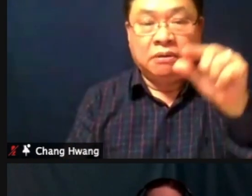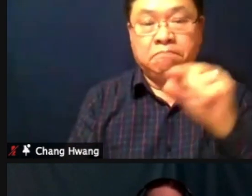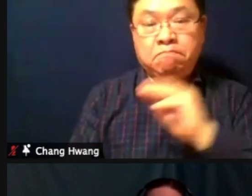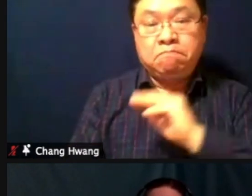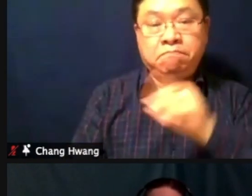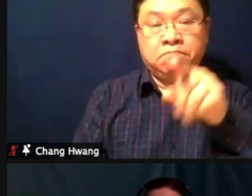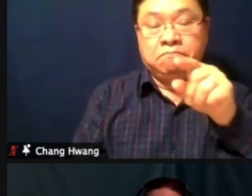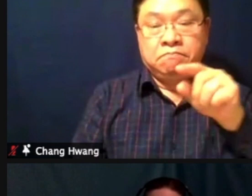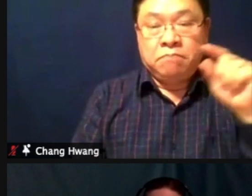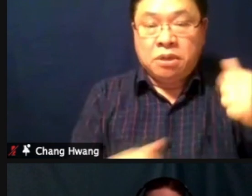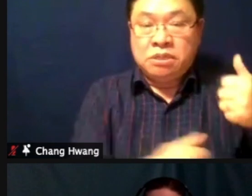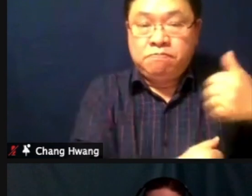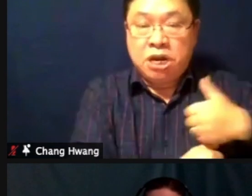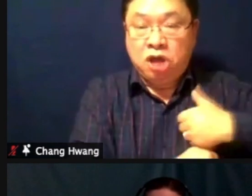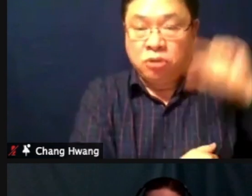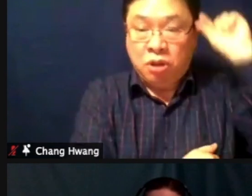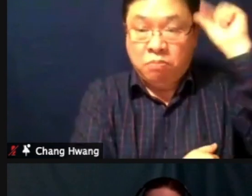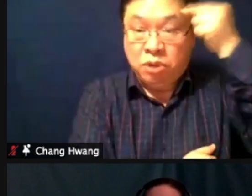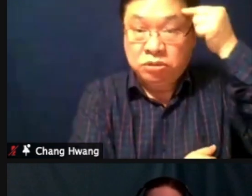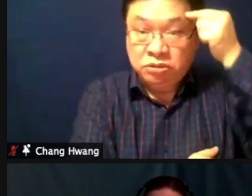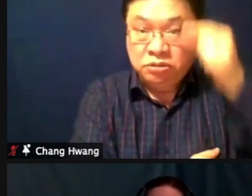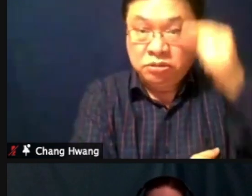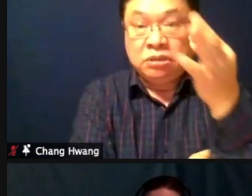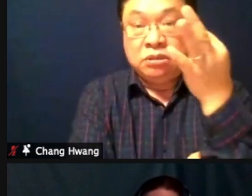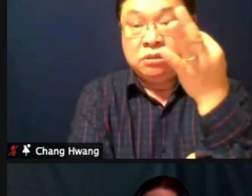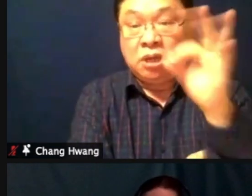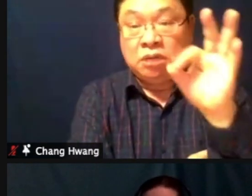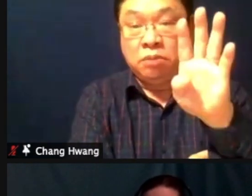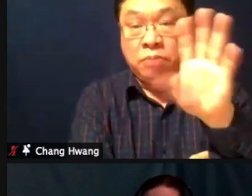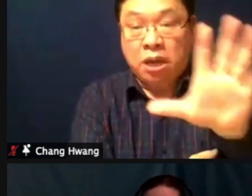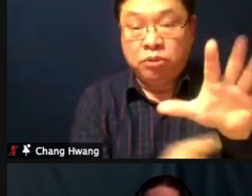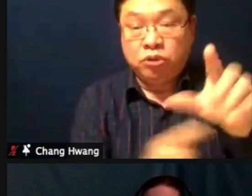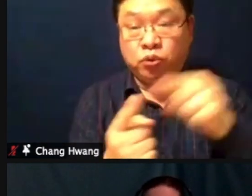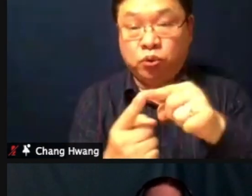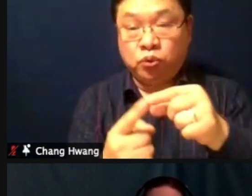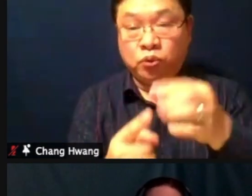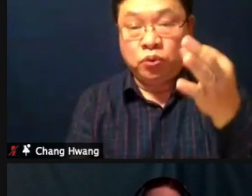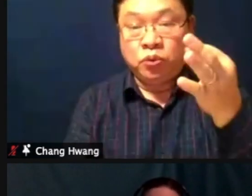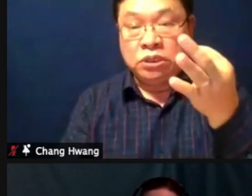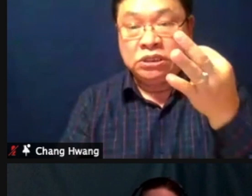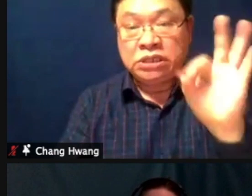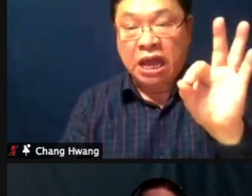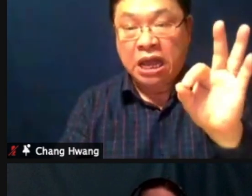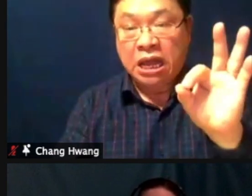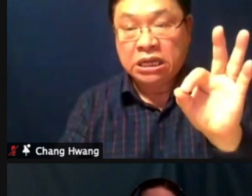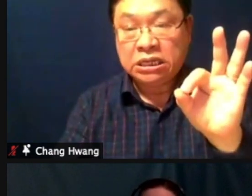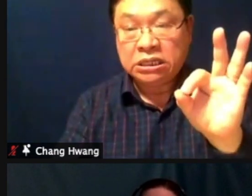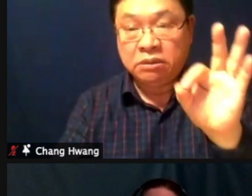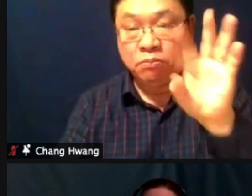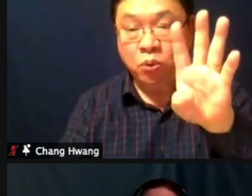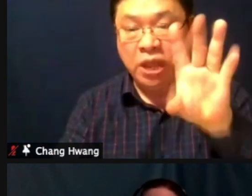In the US military, government,